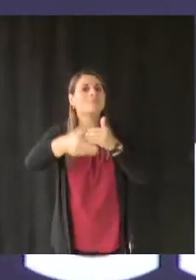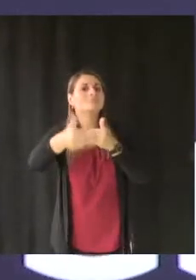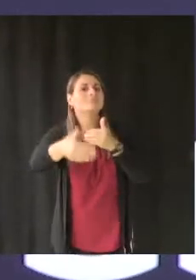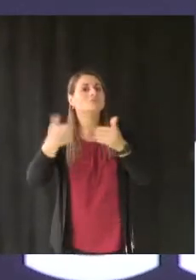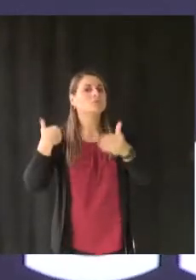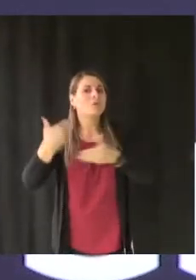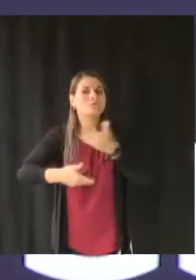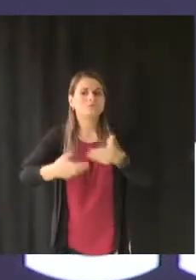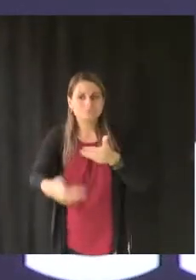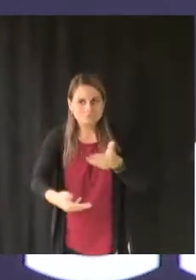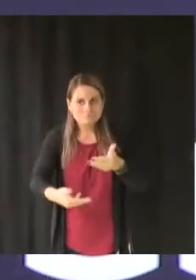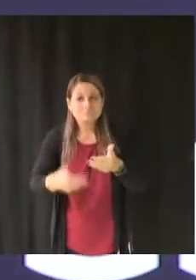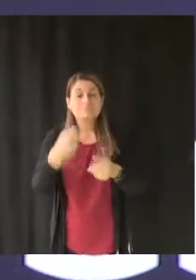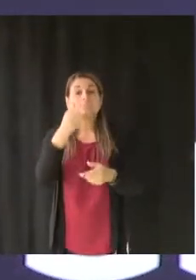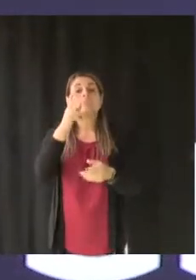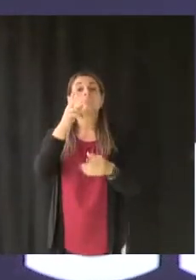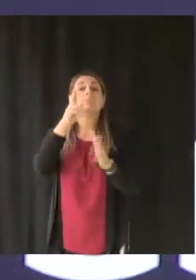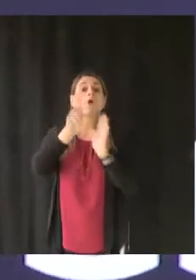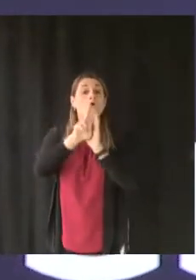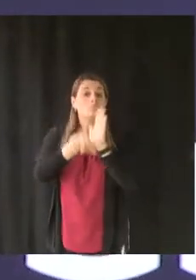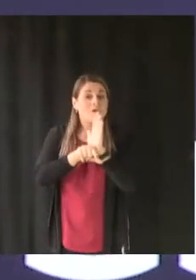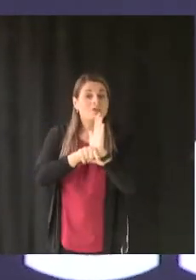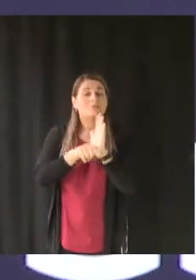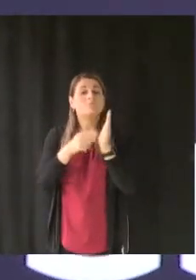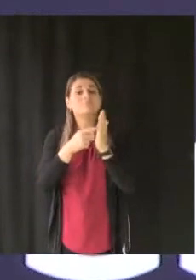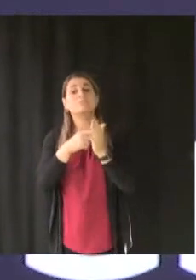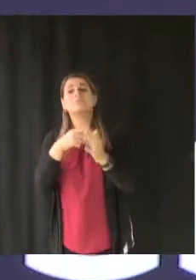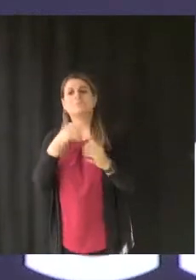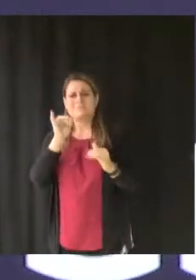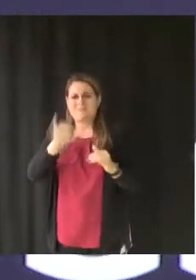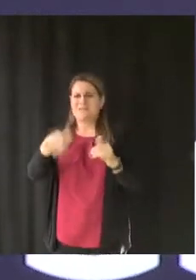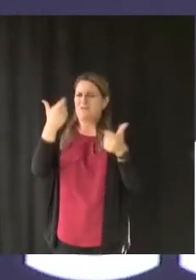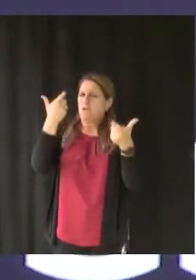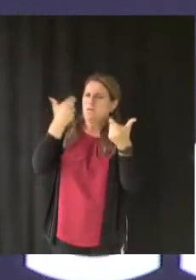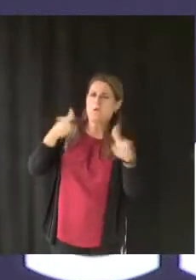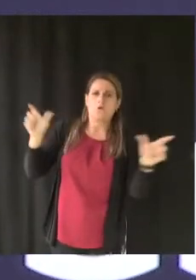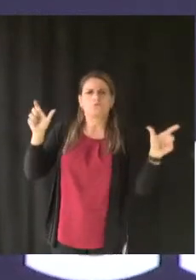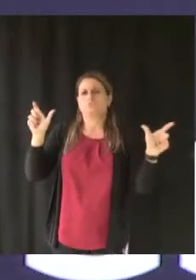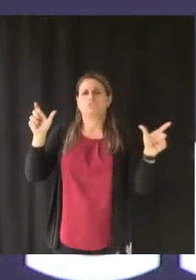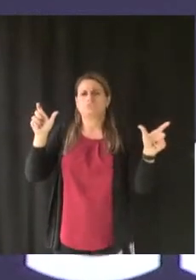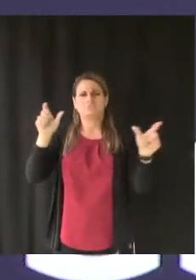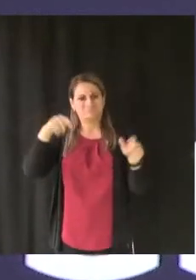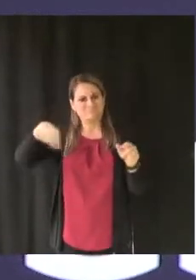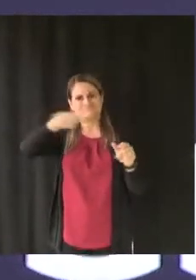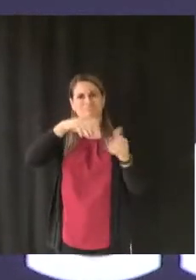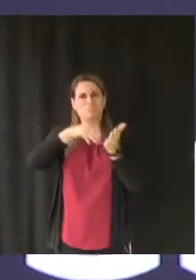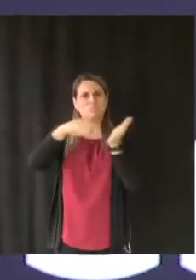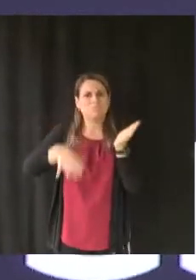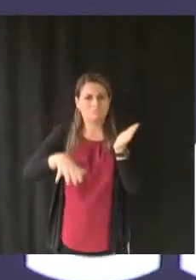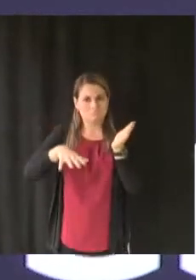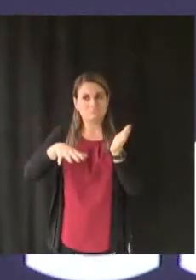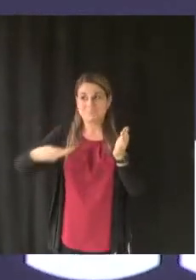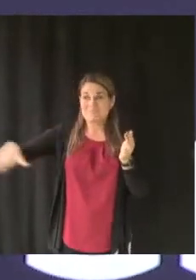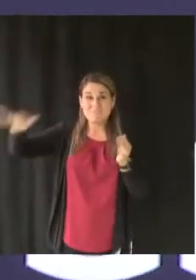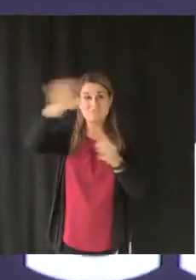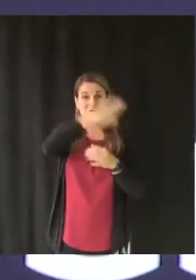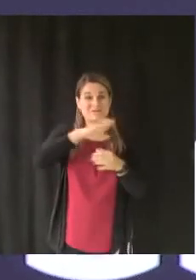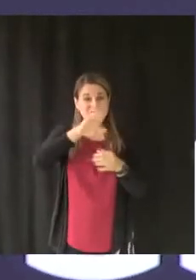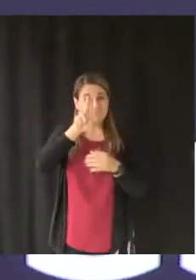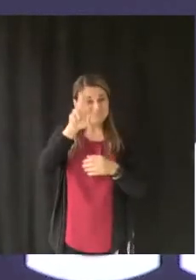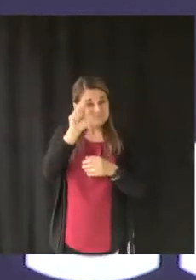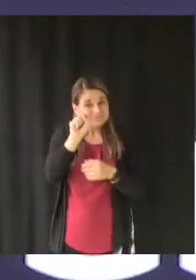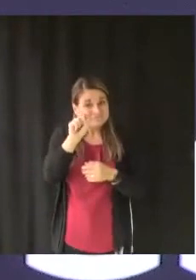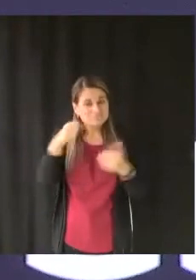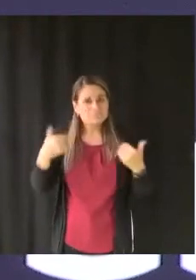and minor, the largest at any public university in the United States, the largest, and a graduate certificate